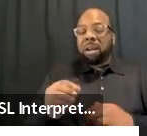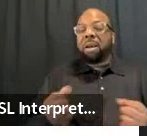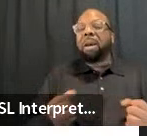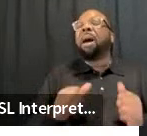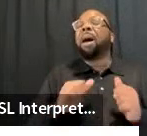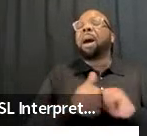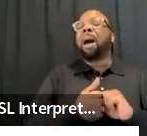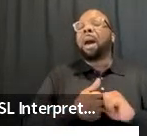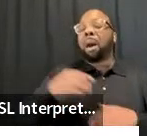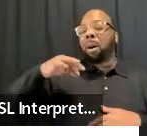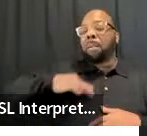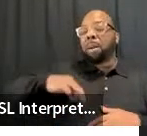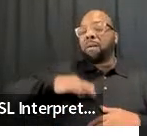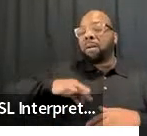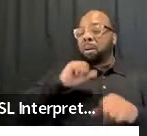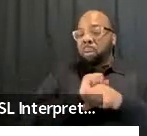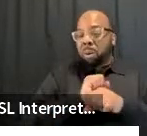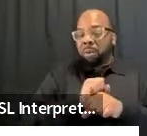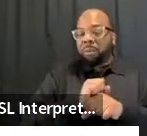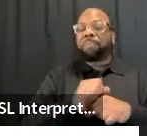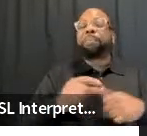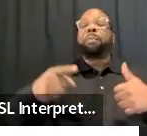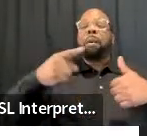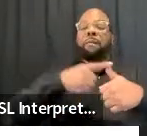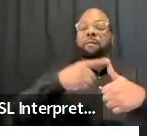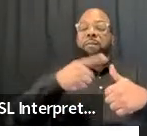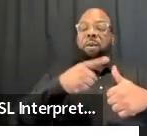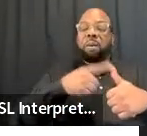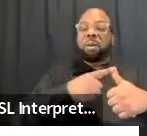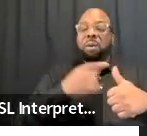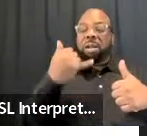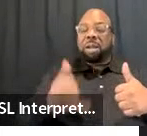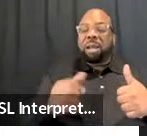works. The first is that the current exemption